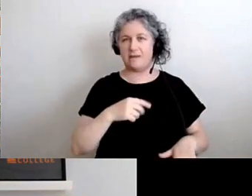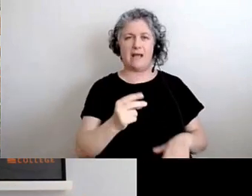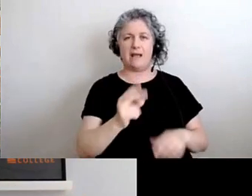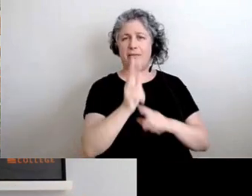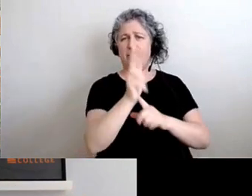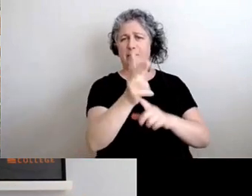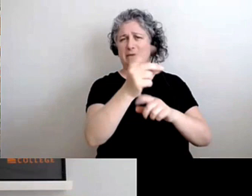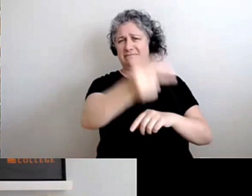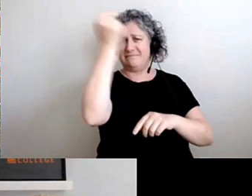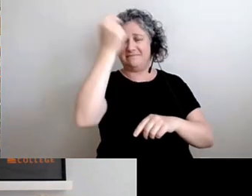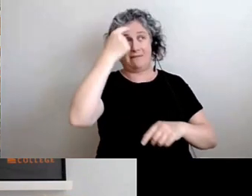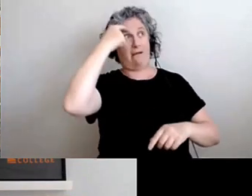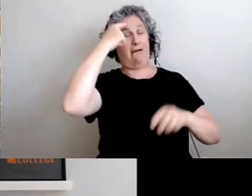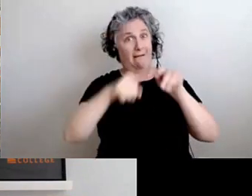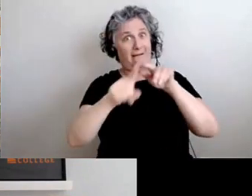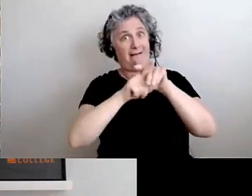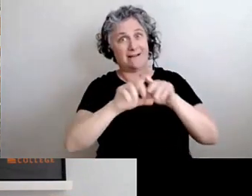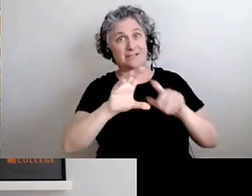minutes.